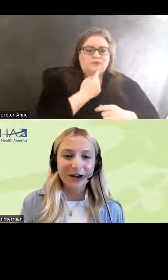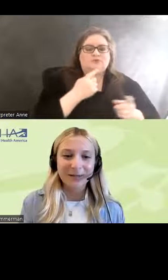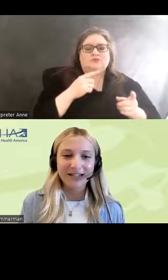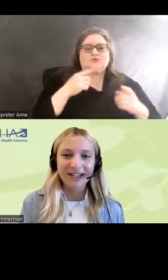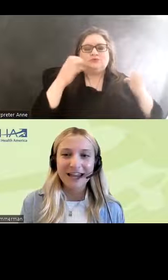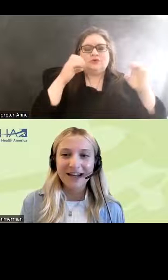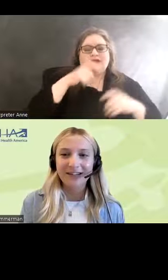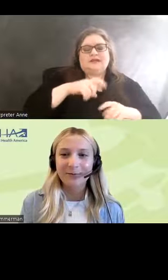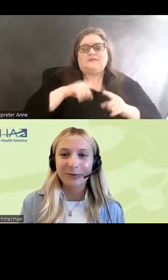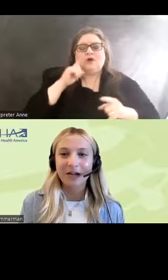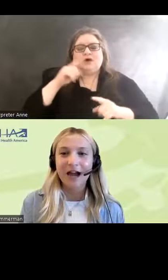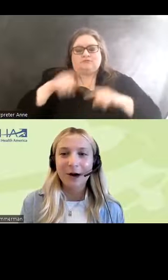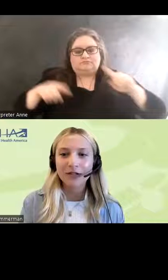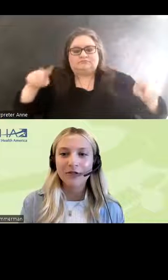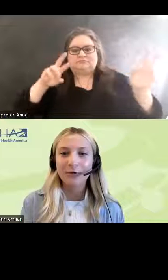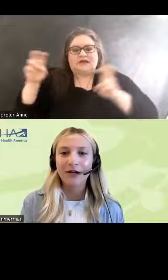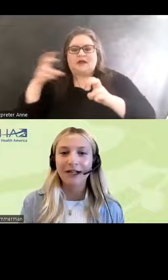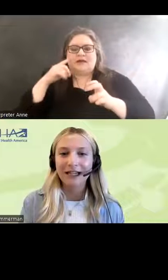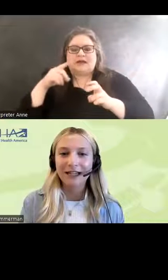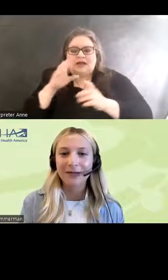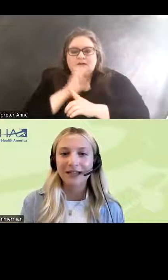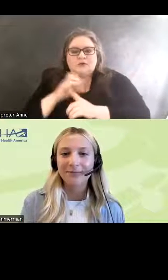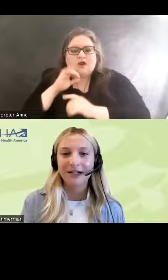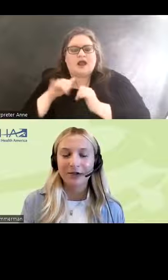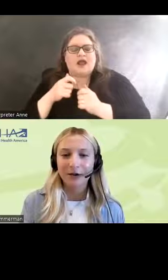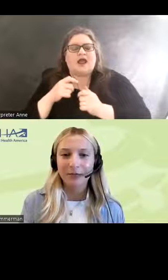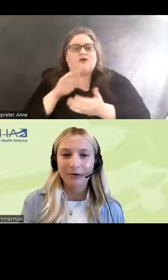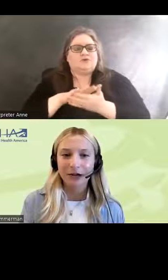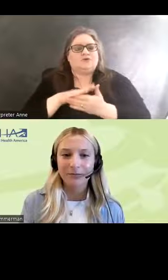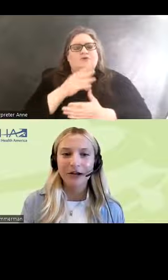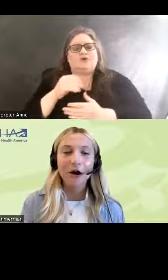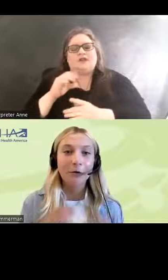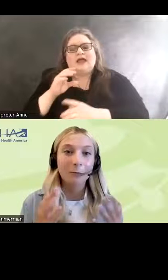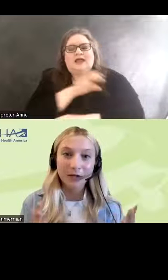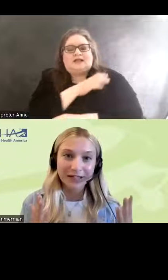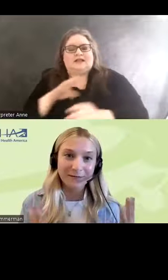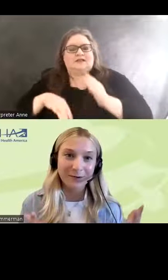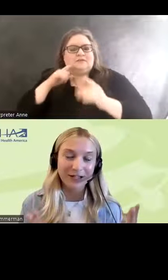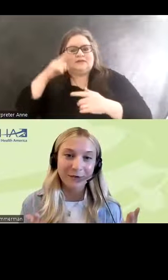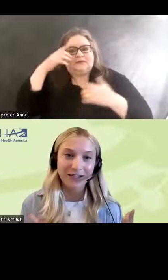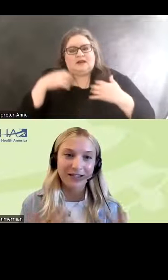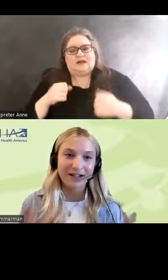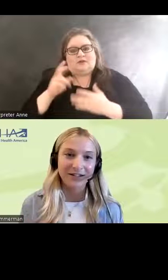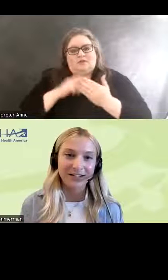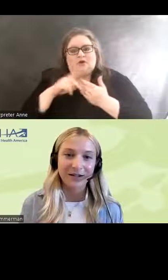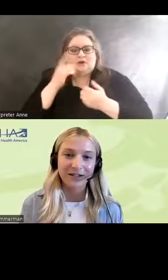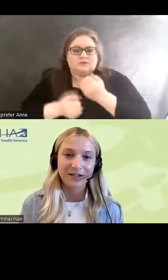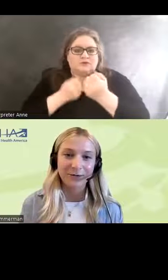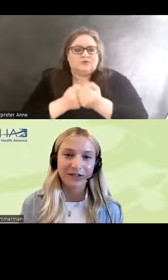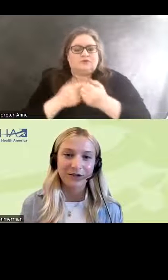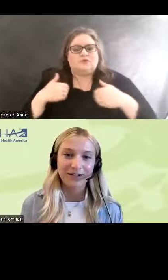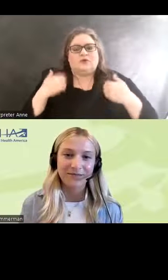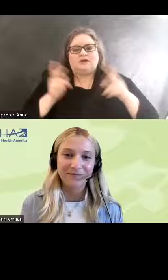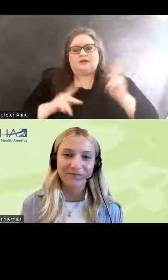of topics and exploring how school and clinic-based mental health programs are really supporting youth in the Dallas Independent